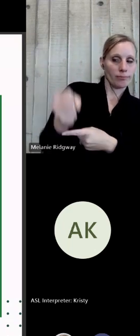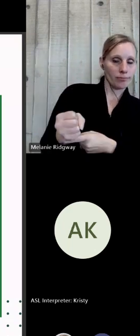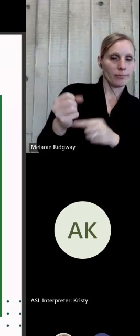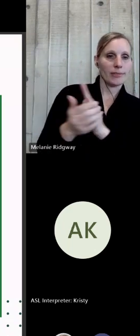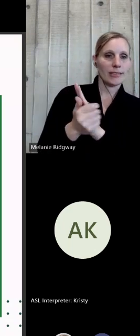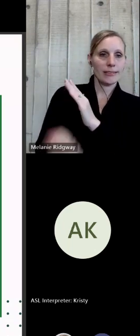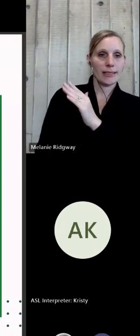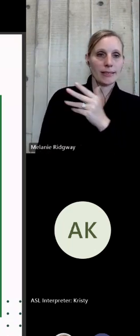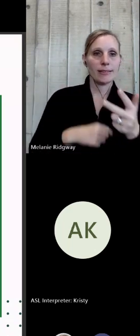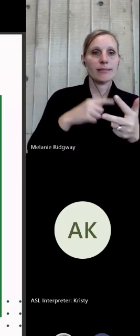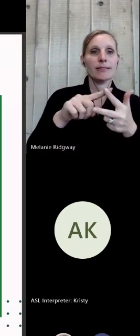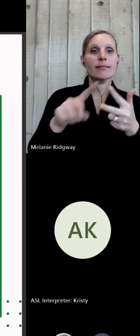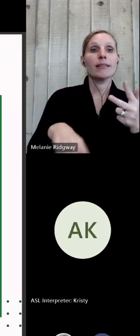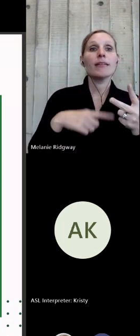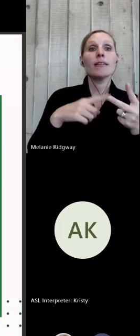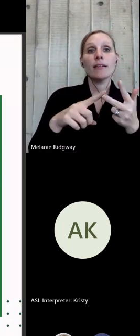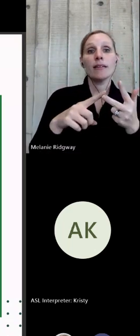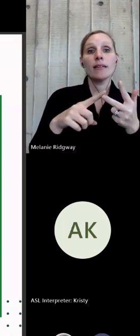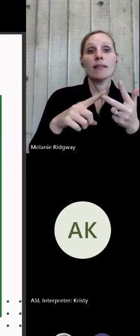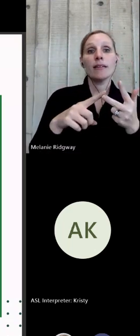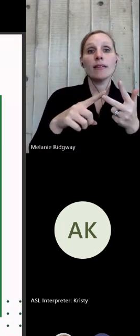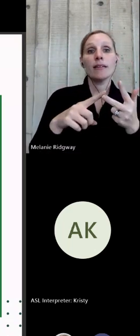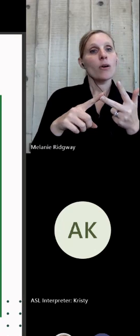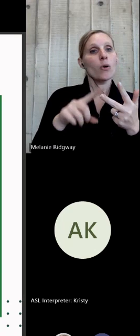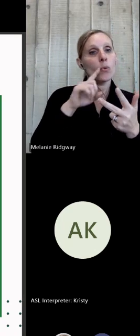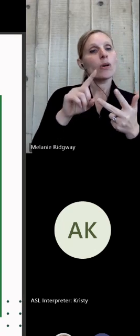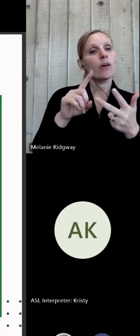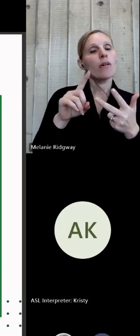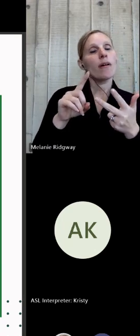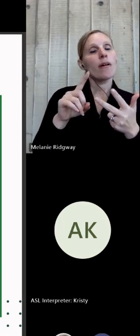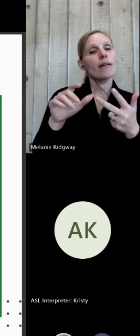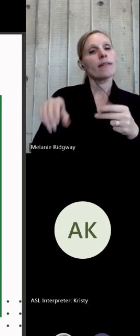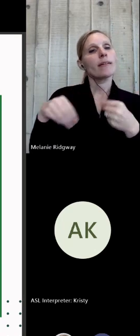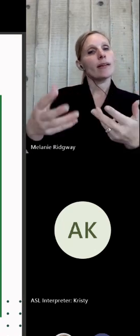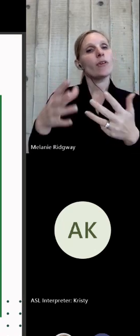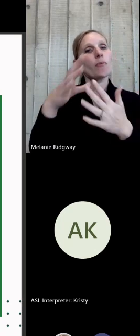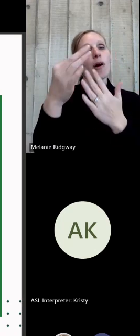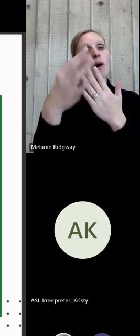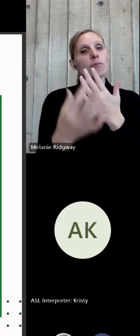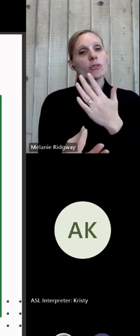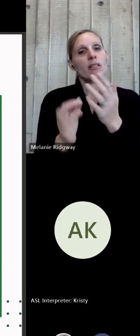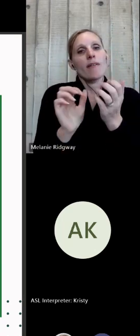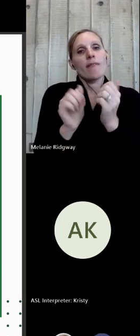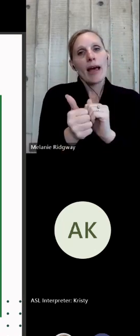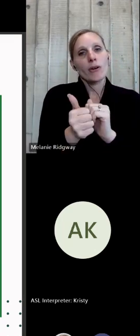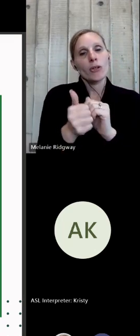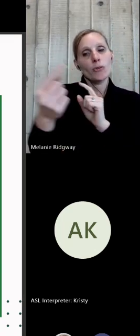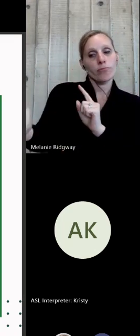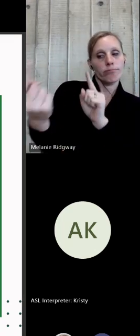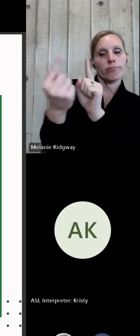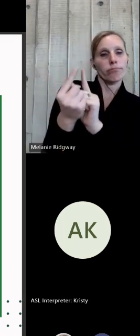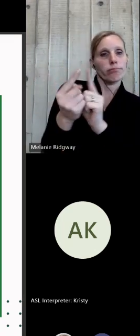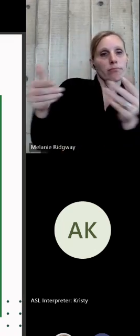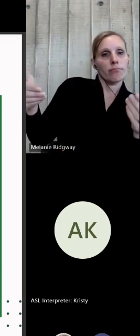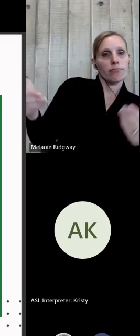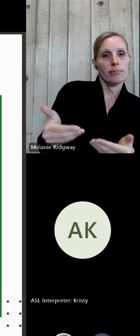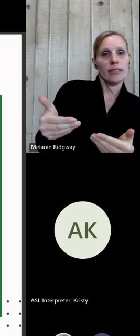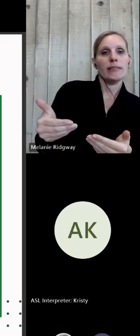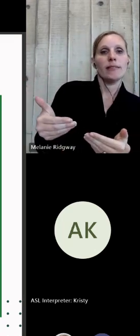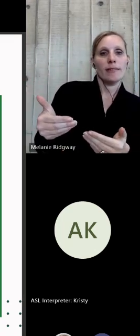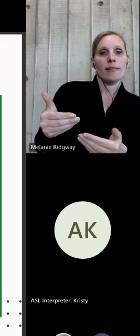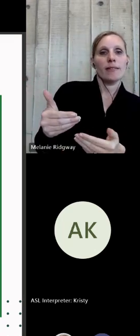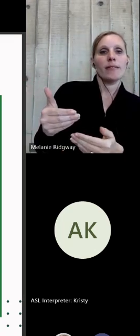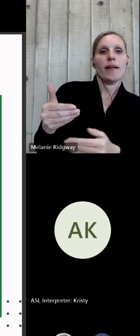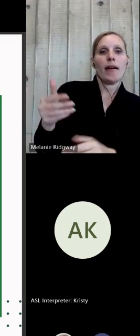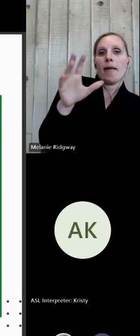the options. We will give you a couple of options how to greet an employer. Next,